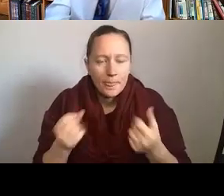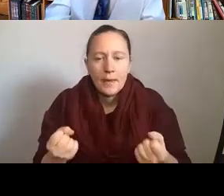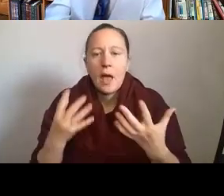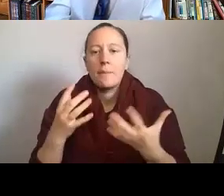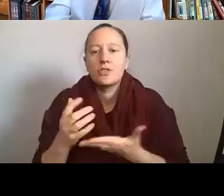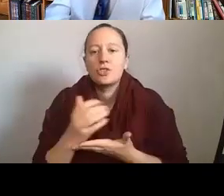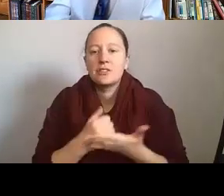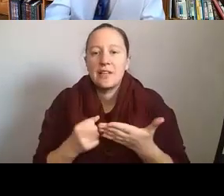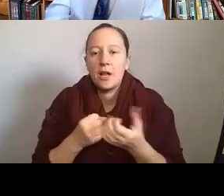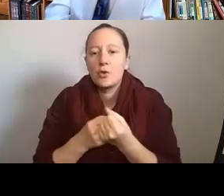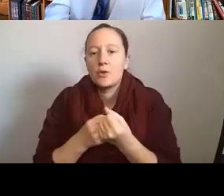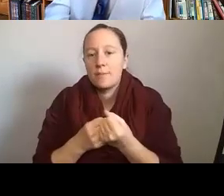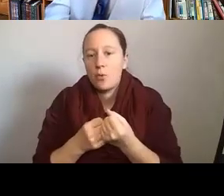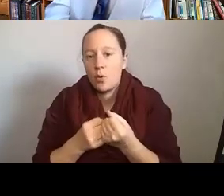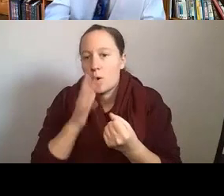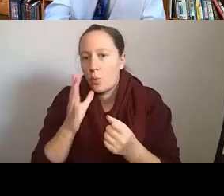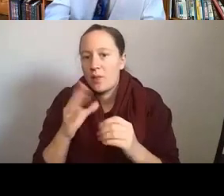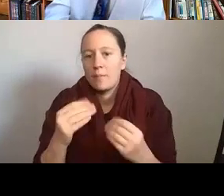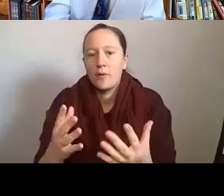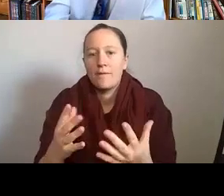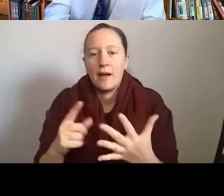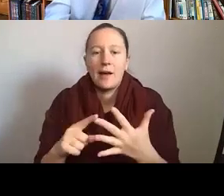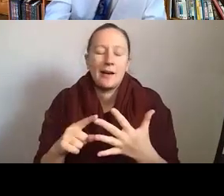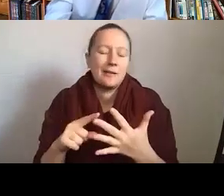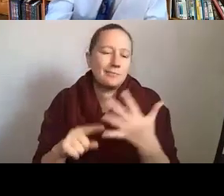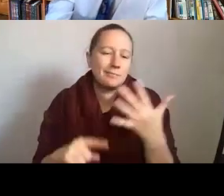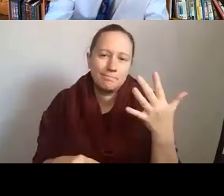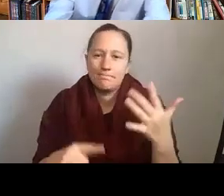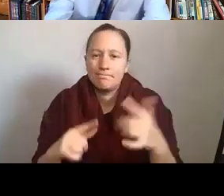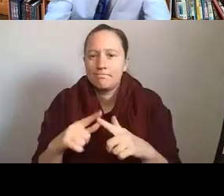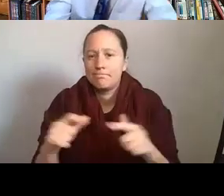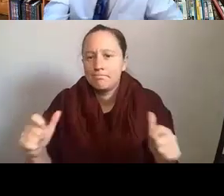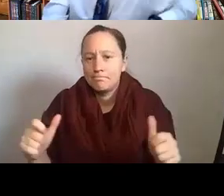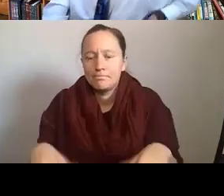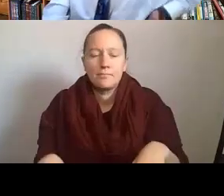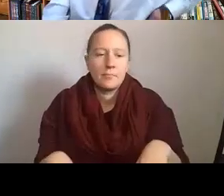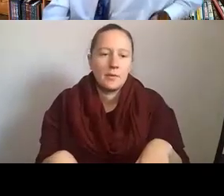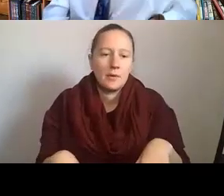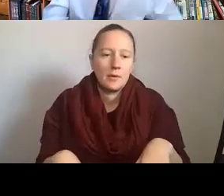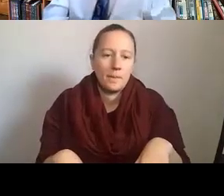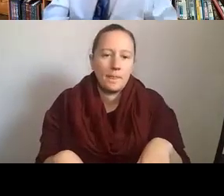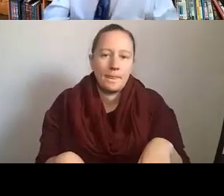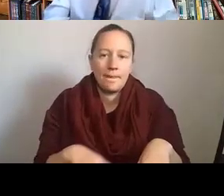support that we might provide, and so on. This is taken from a